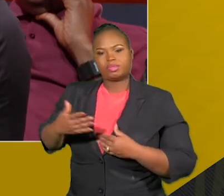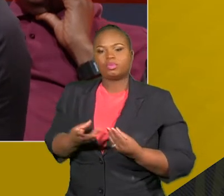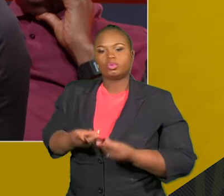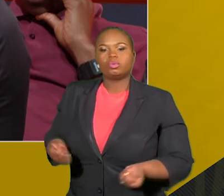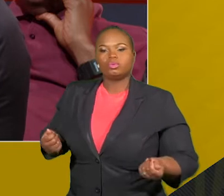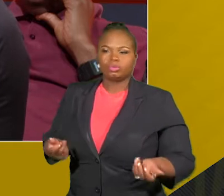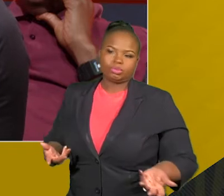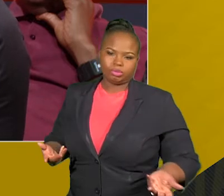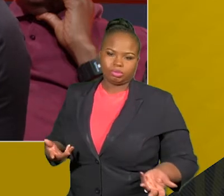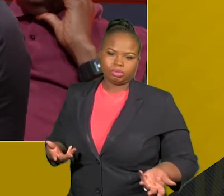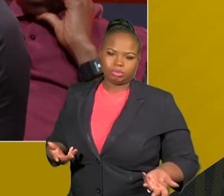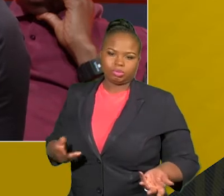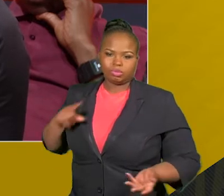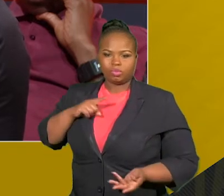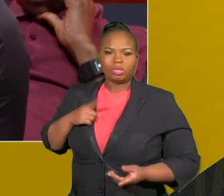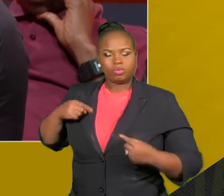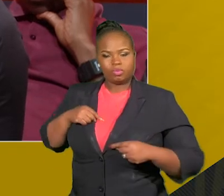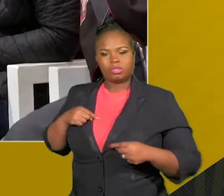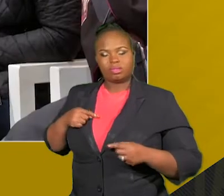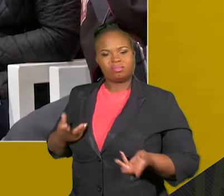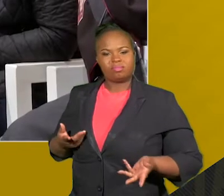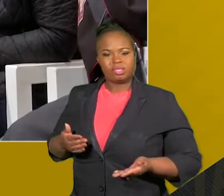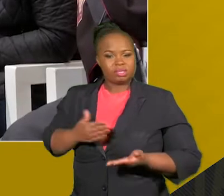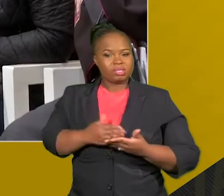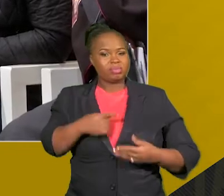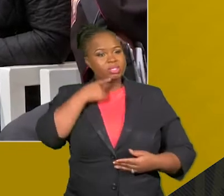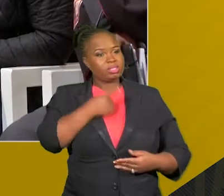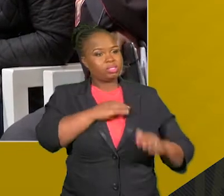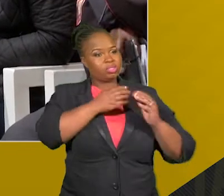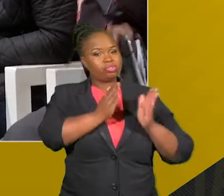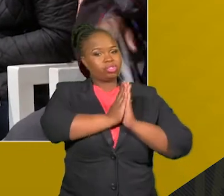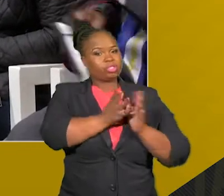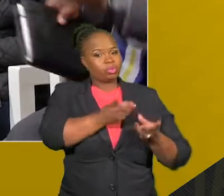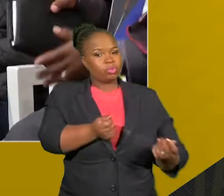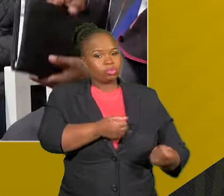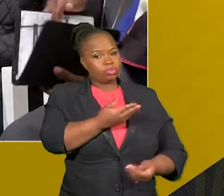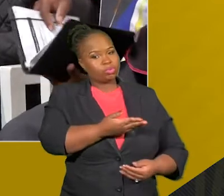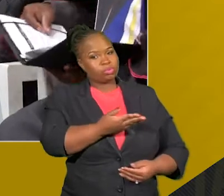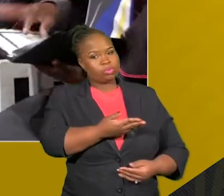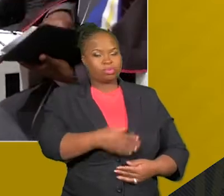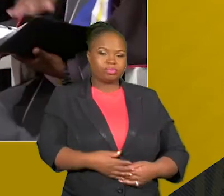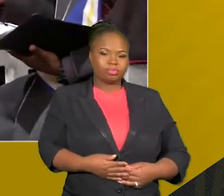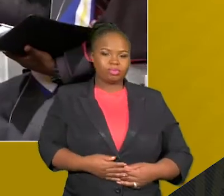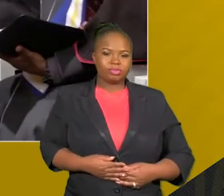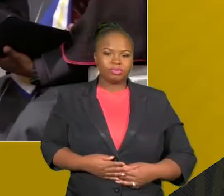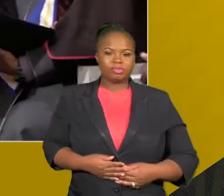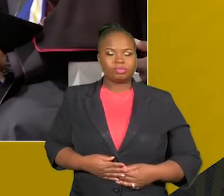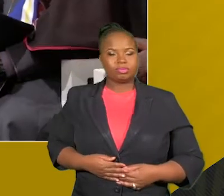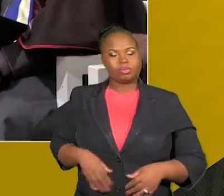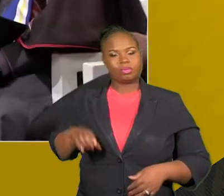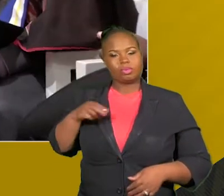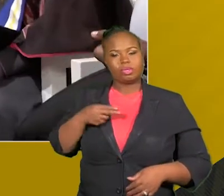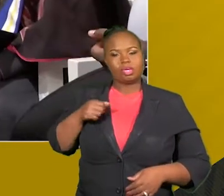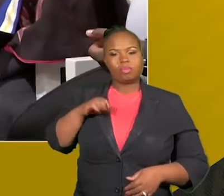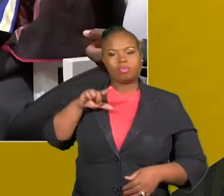solutions since we have discovered what the problem is. Sonto, any other solutions? I want to find out from Khabula Church,